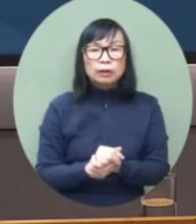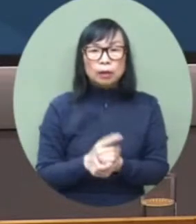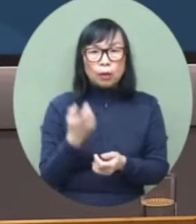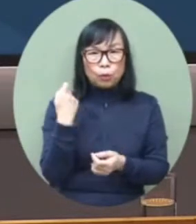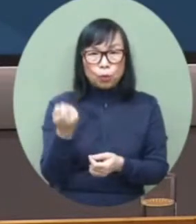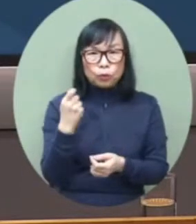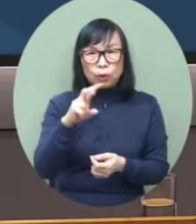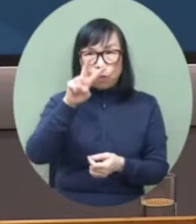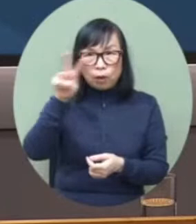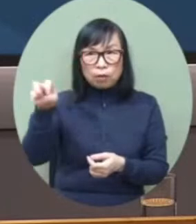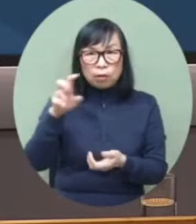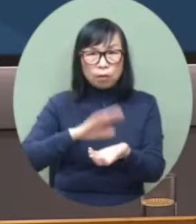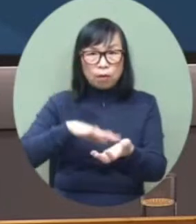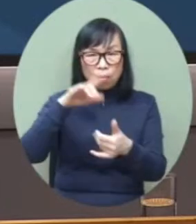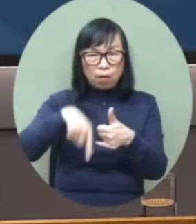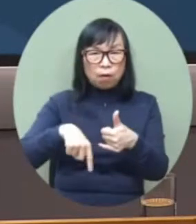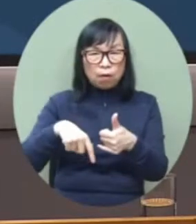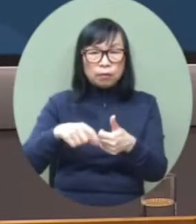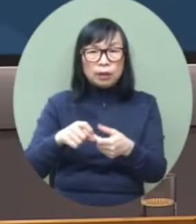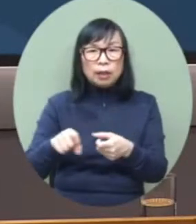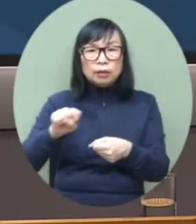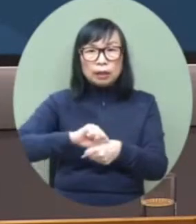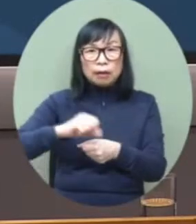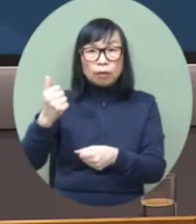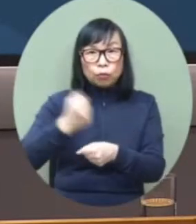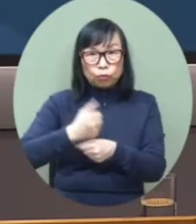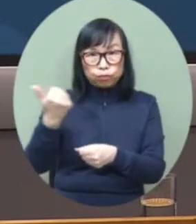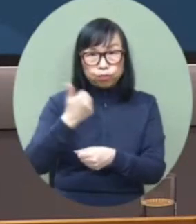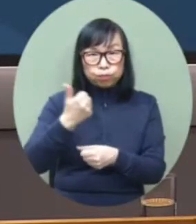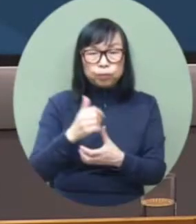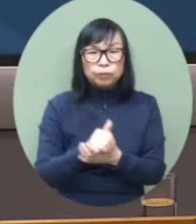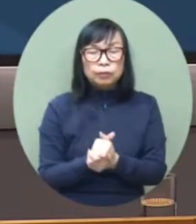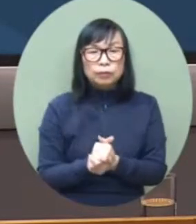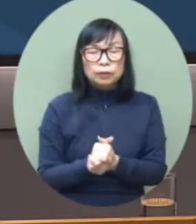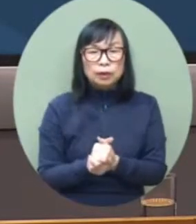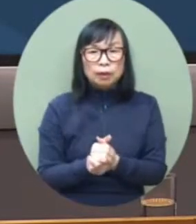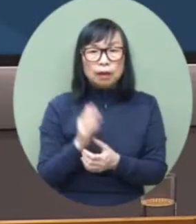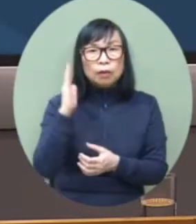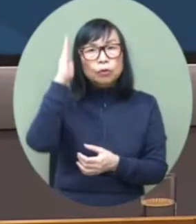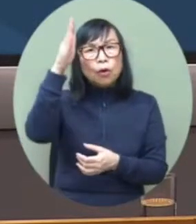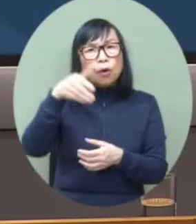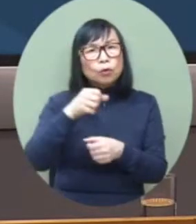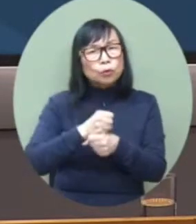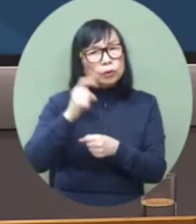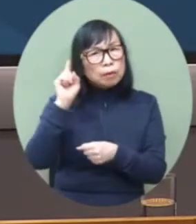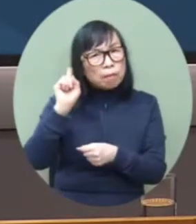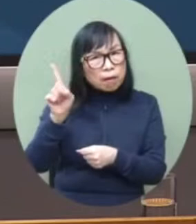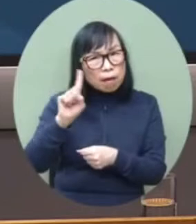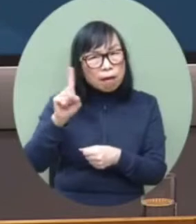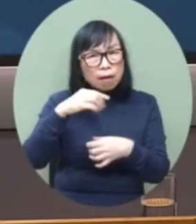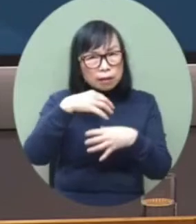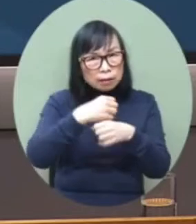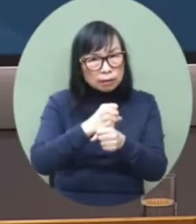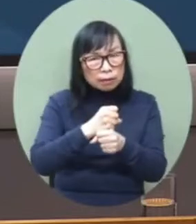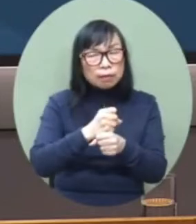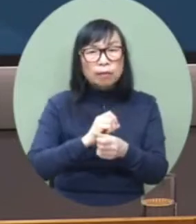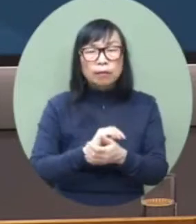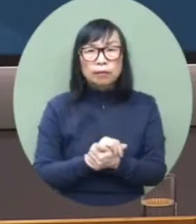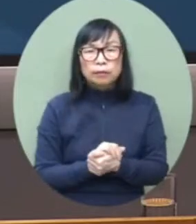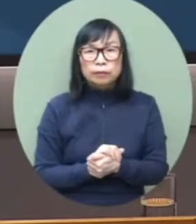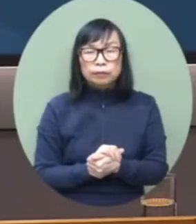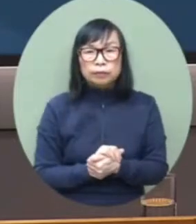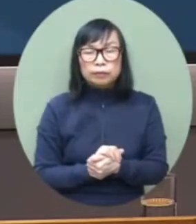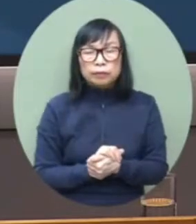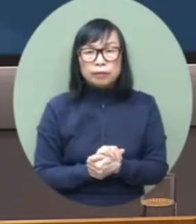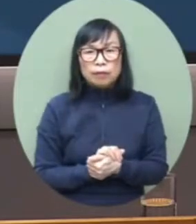time for testing, it helps us identify cases. It also increases efficiency. So what kind of testing